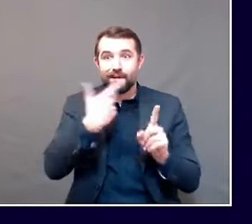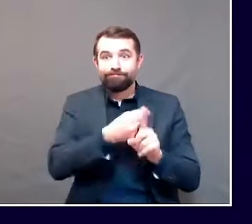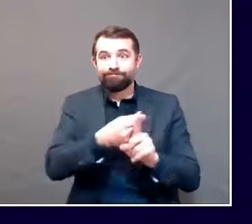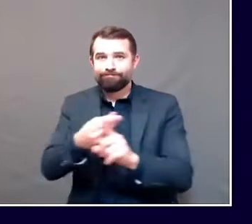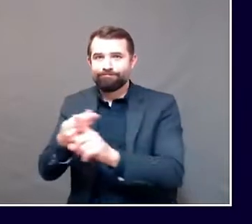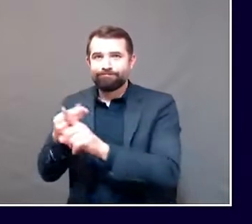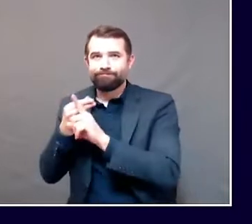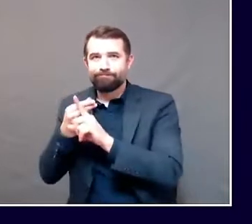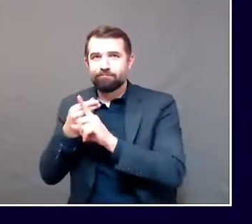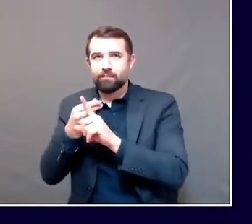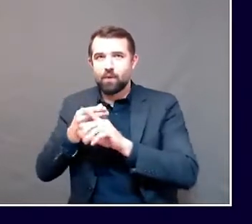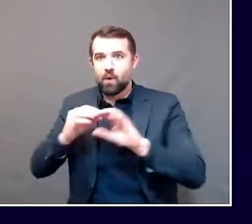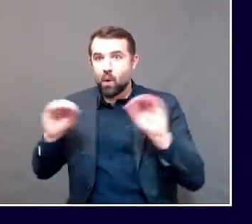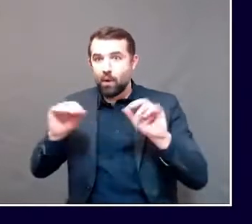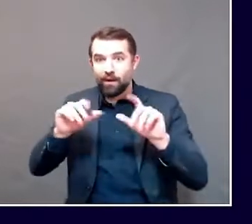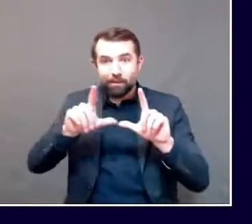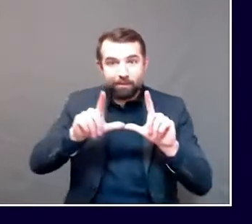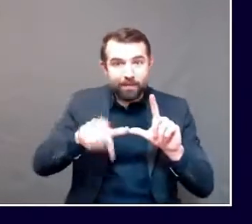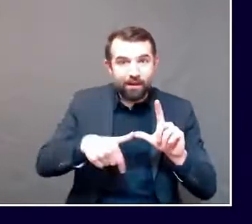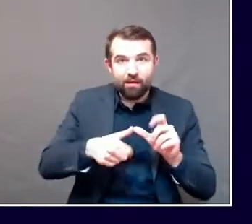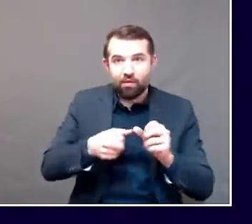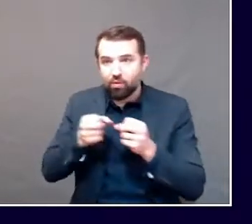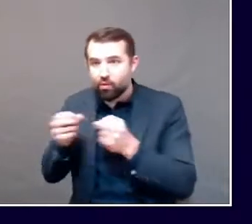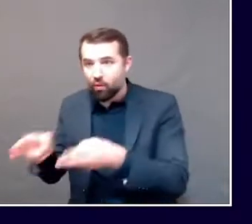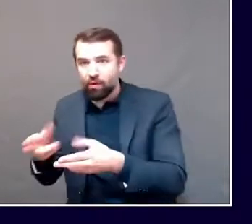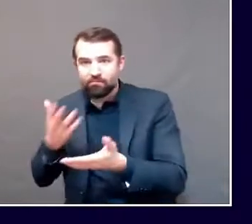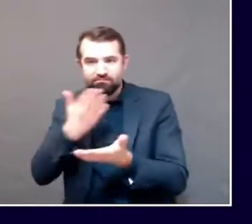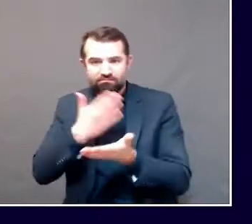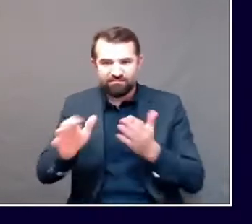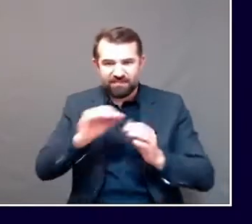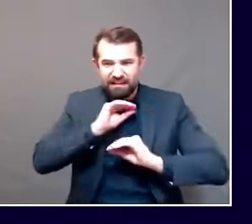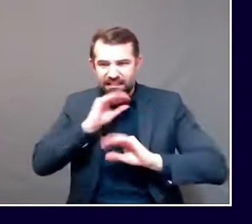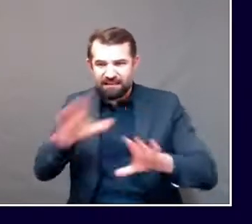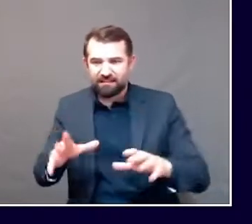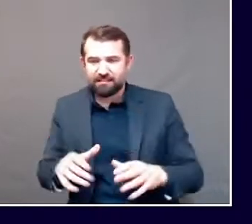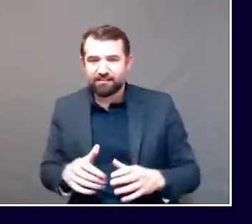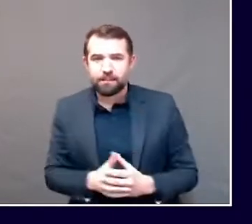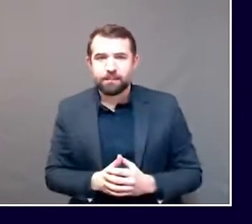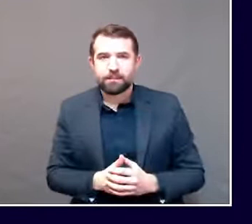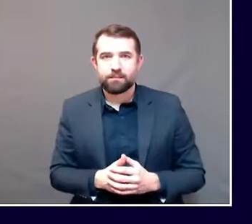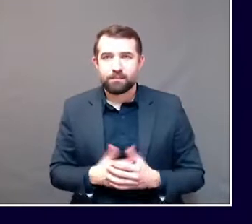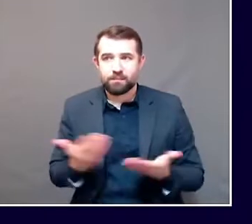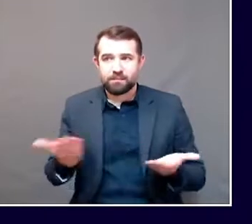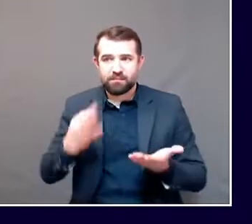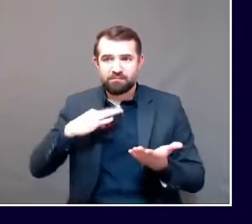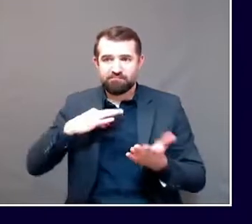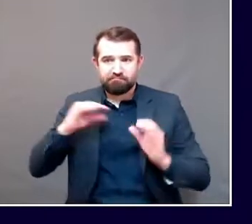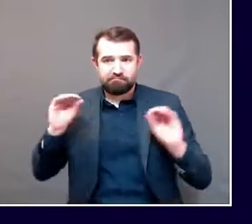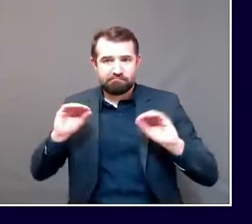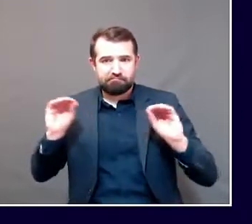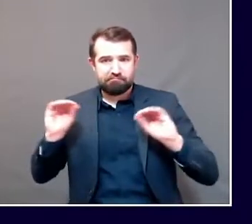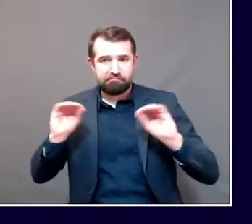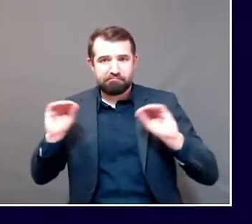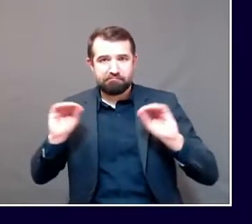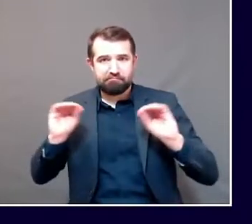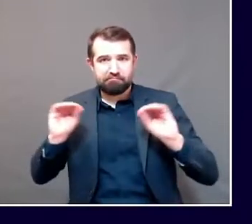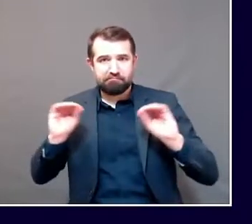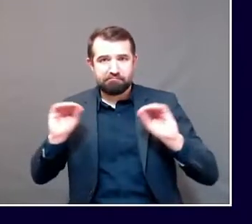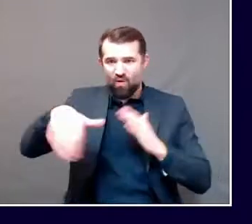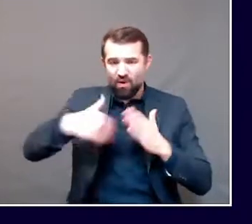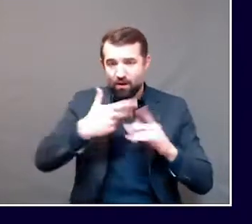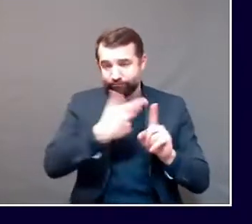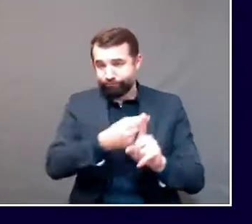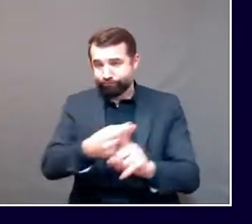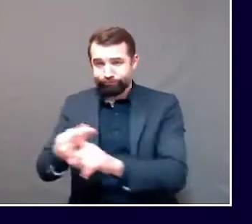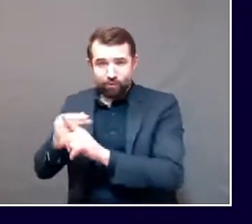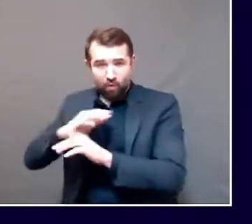expired. But Right. we haven't received widespread, or in fact, even any reports of recipients of vaccines